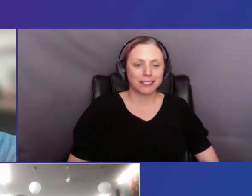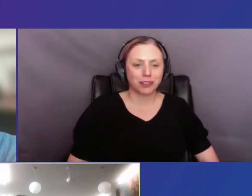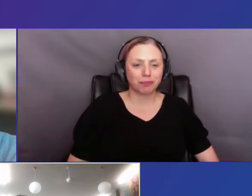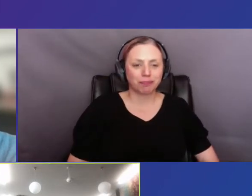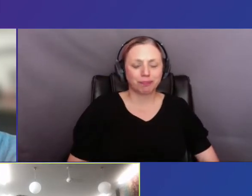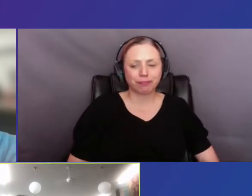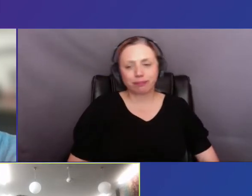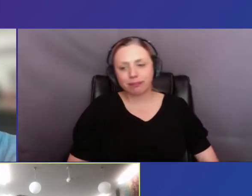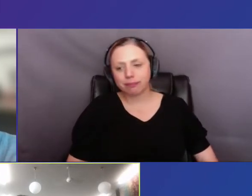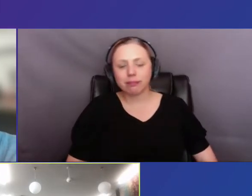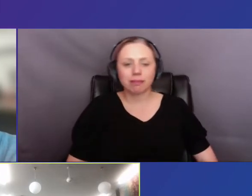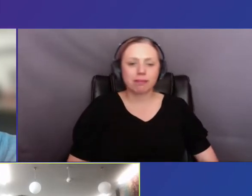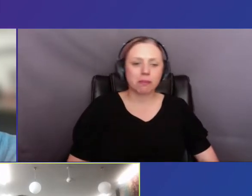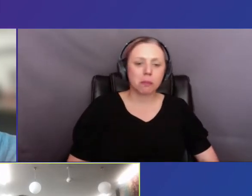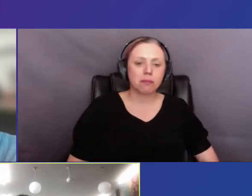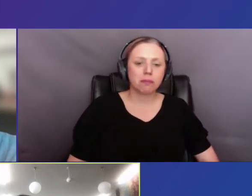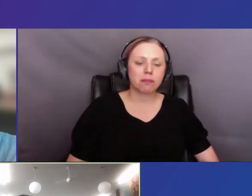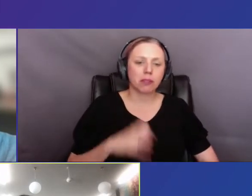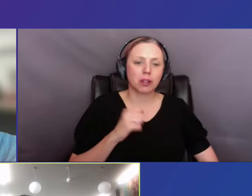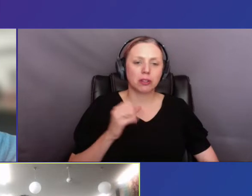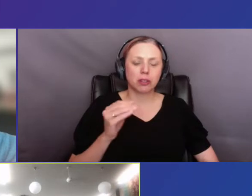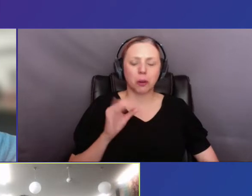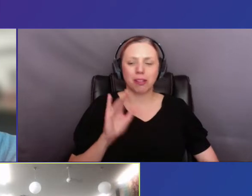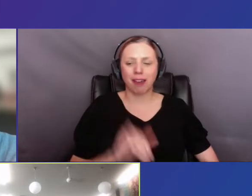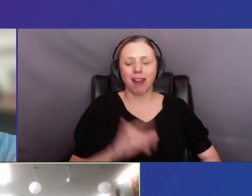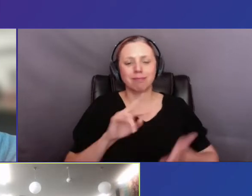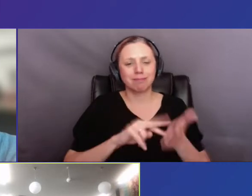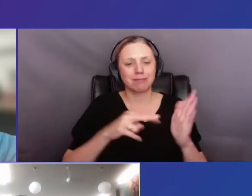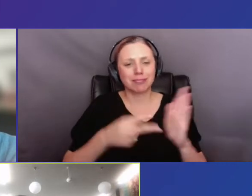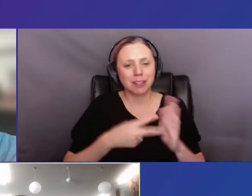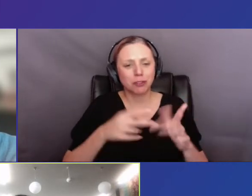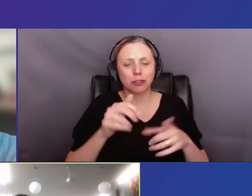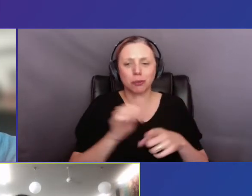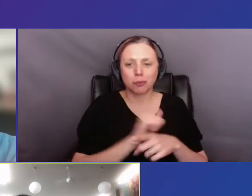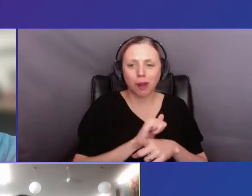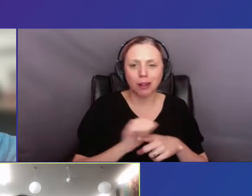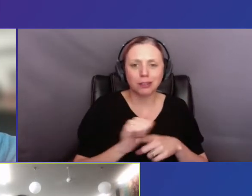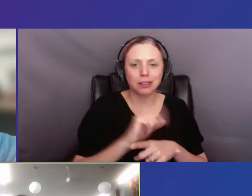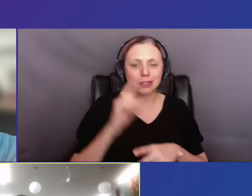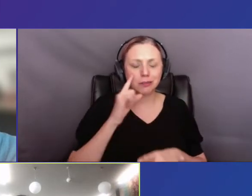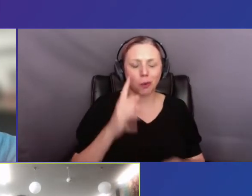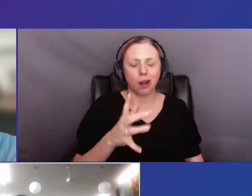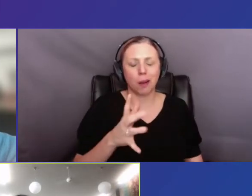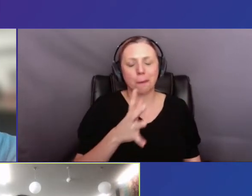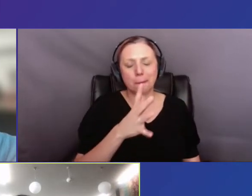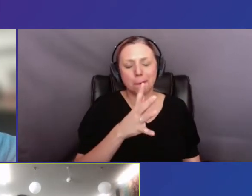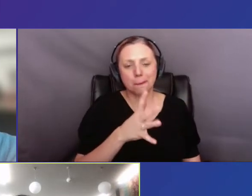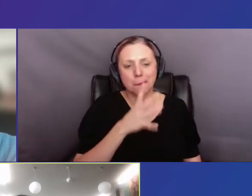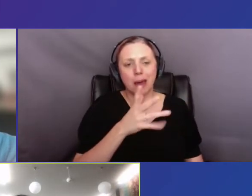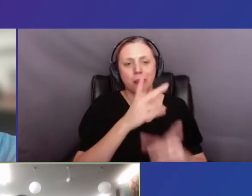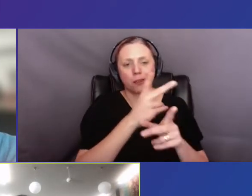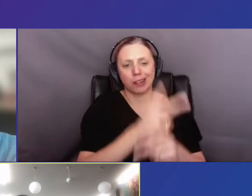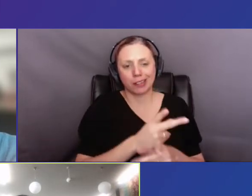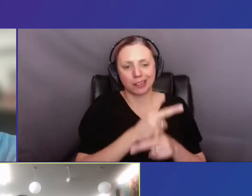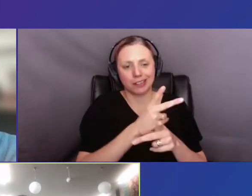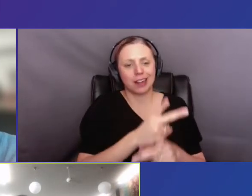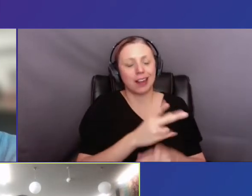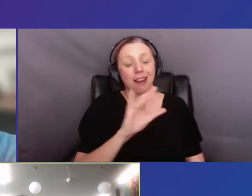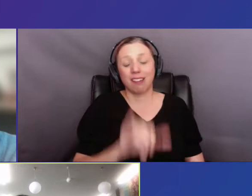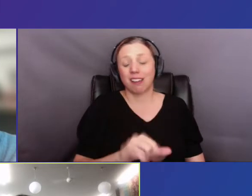It's this intentional practice of mothering is definitely something I could not